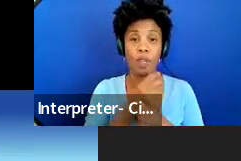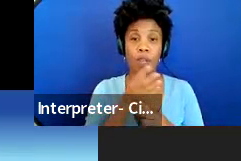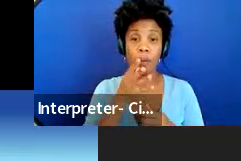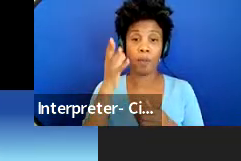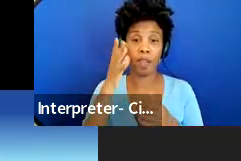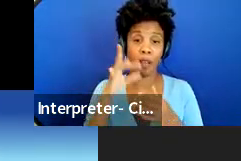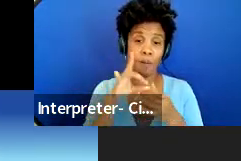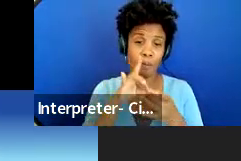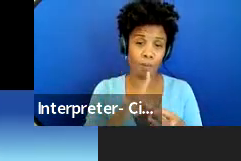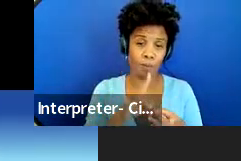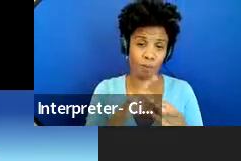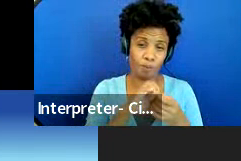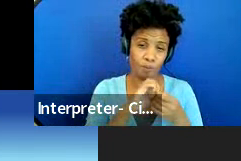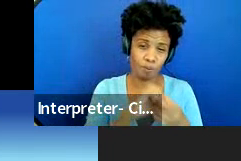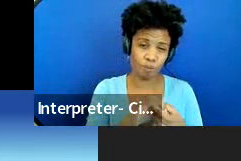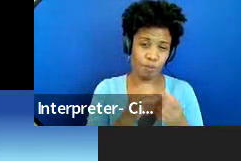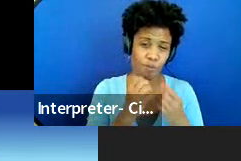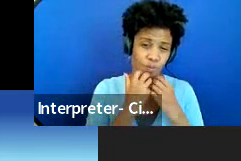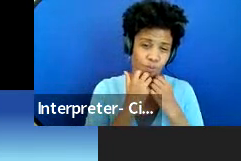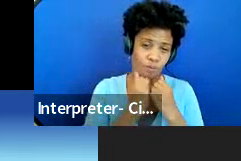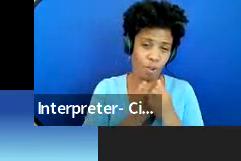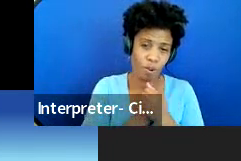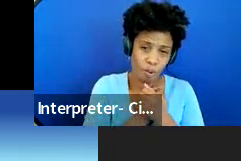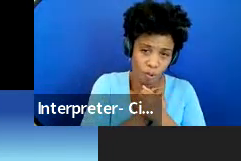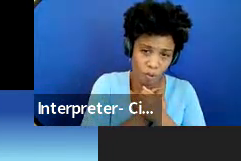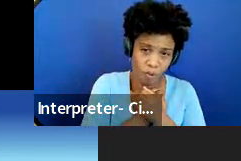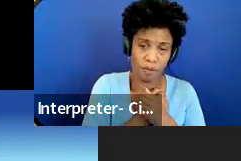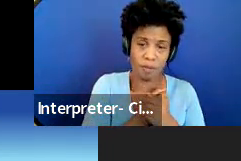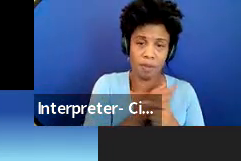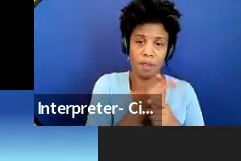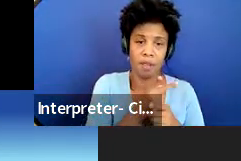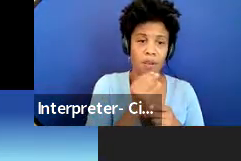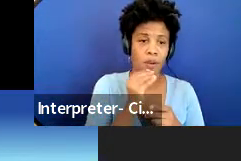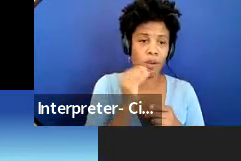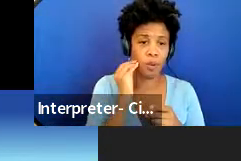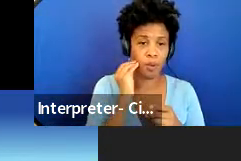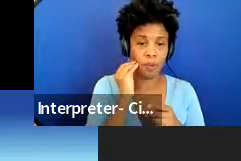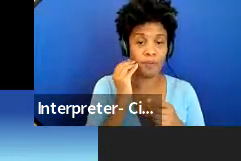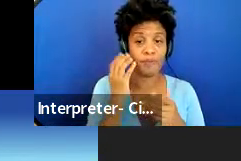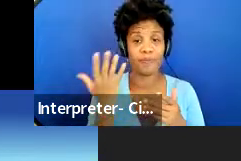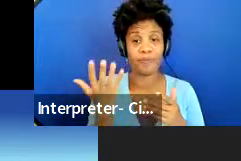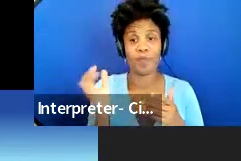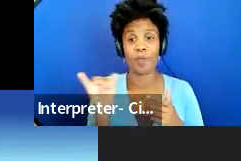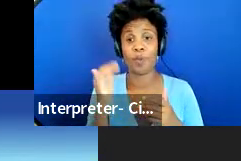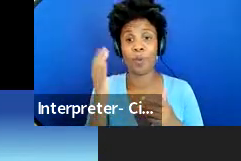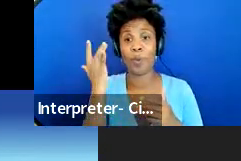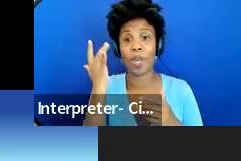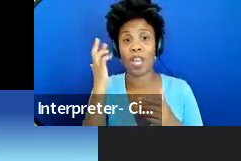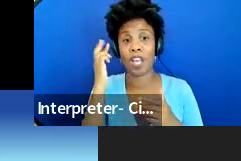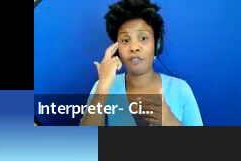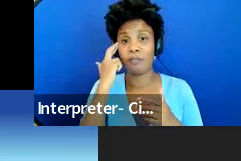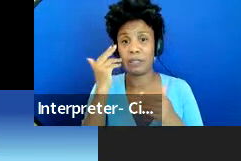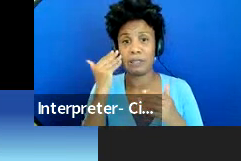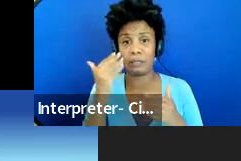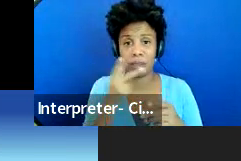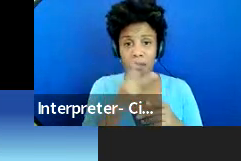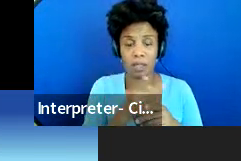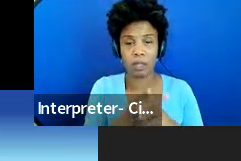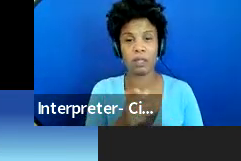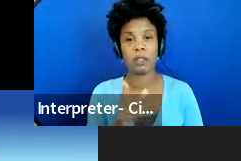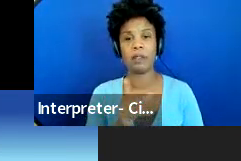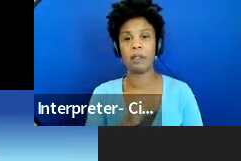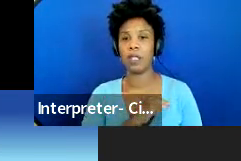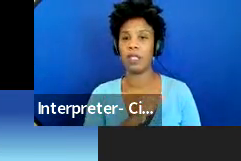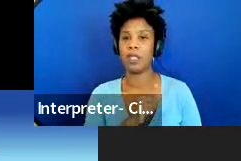the child. We also recognize that guilt was an important factor, in that the